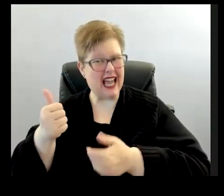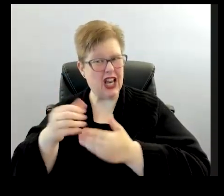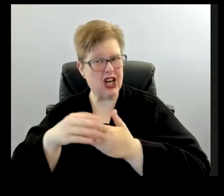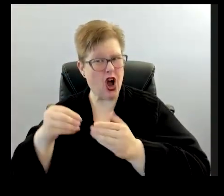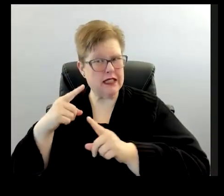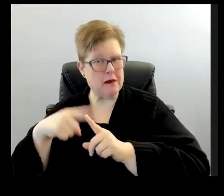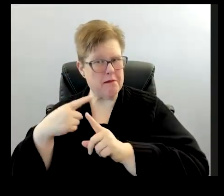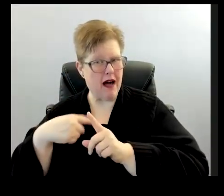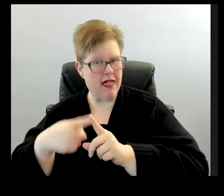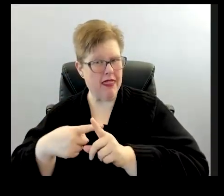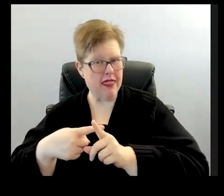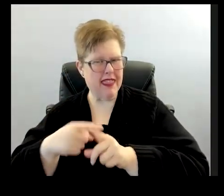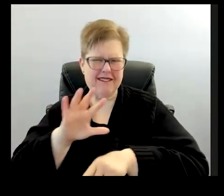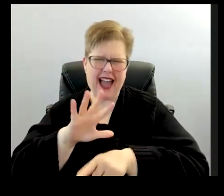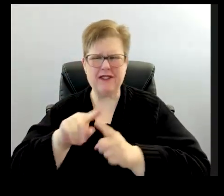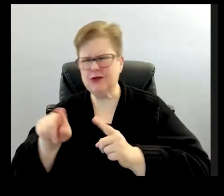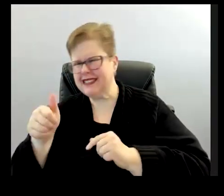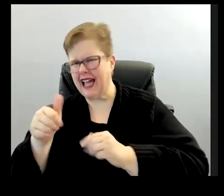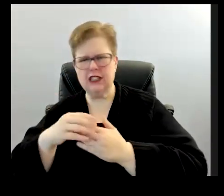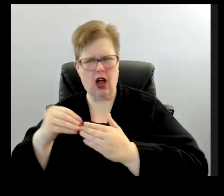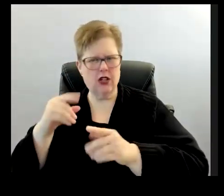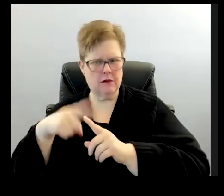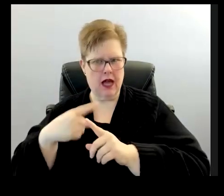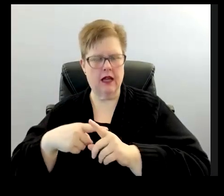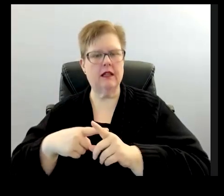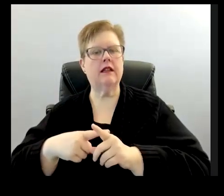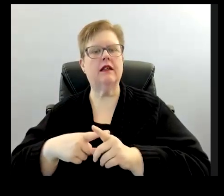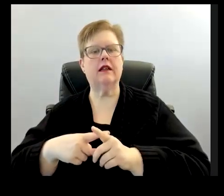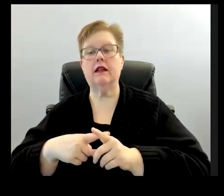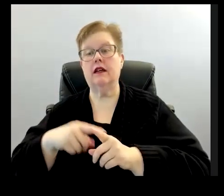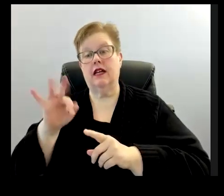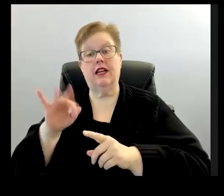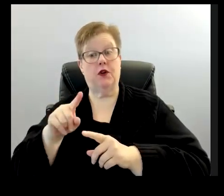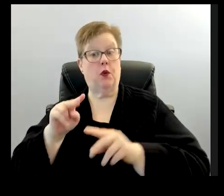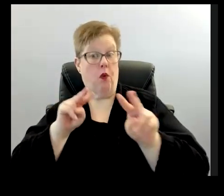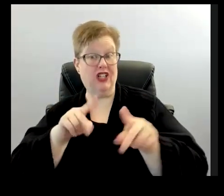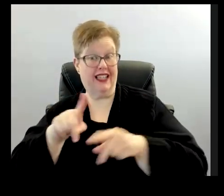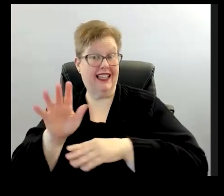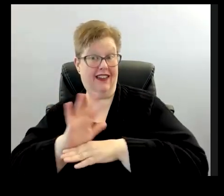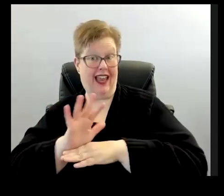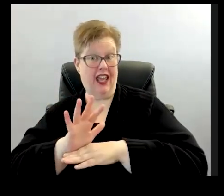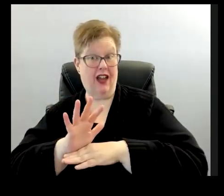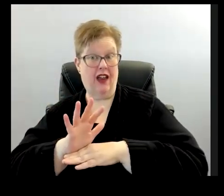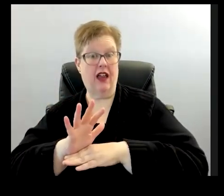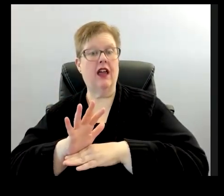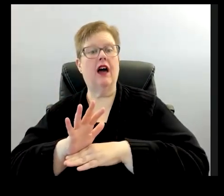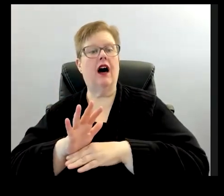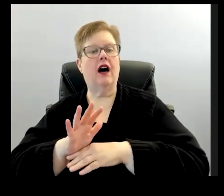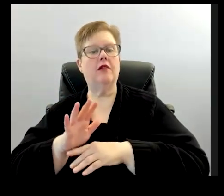$10 a month, 5 to 10. Of course, that if you're watching this video later, that may no longer be